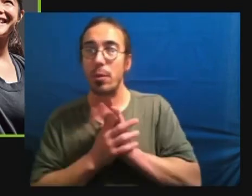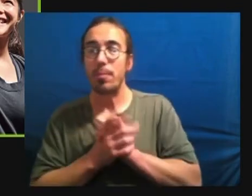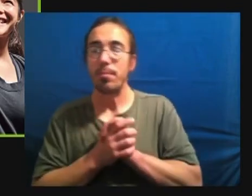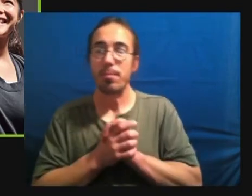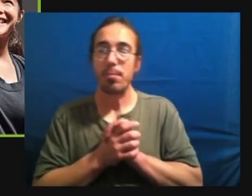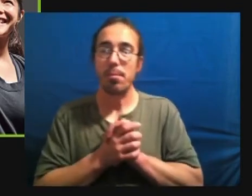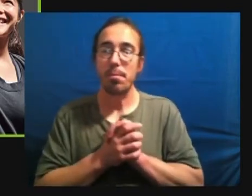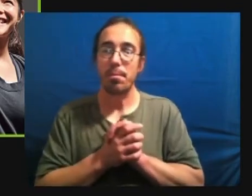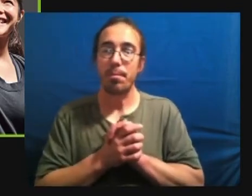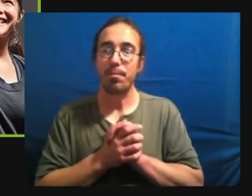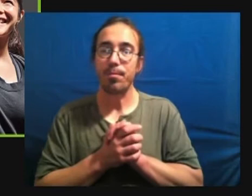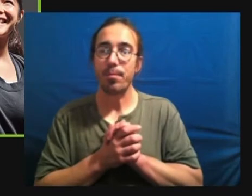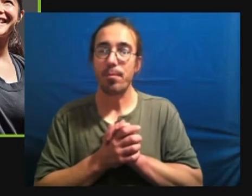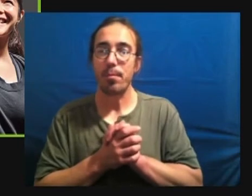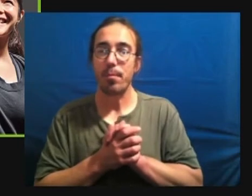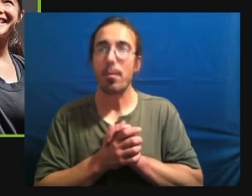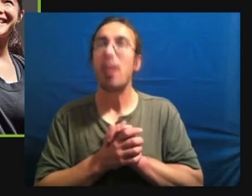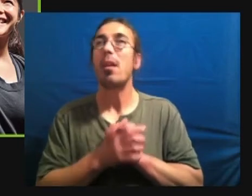brutality, arrests,